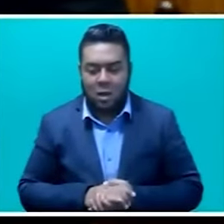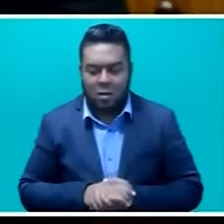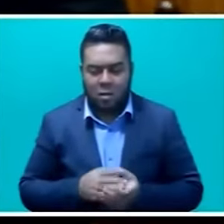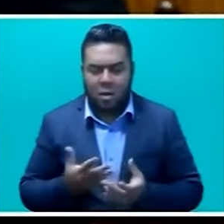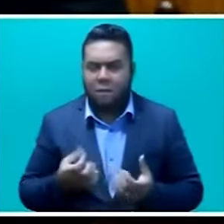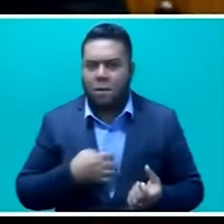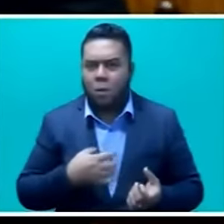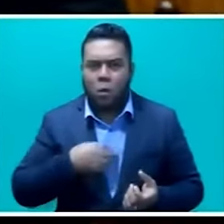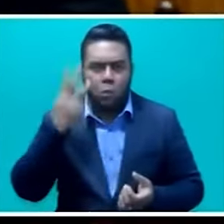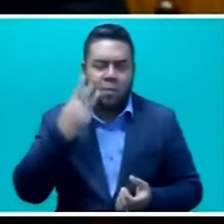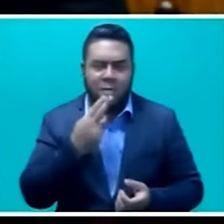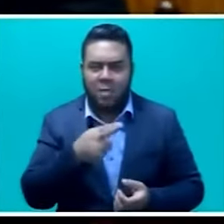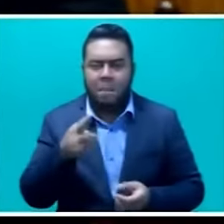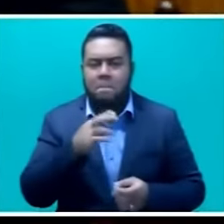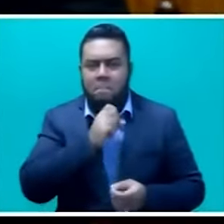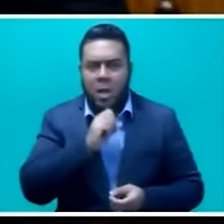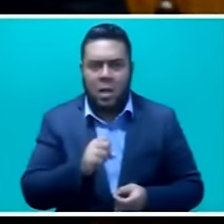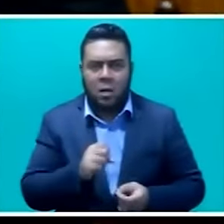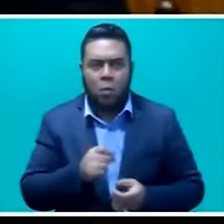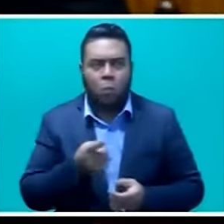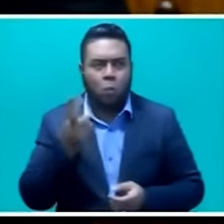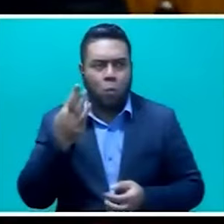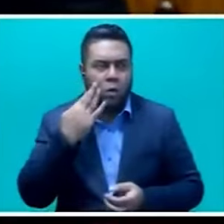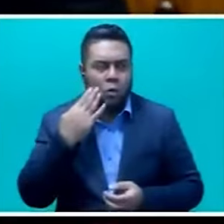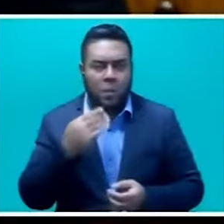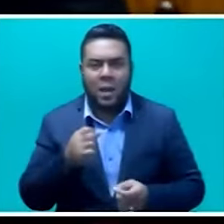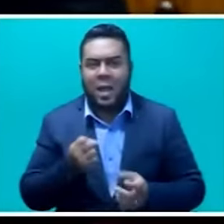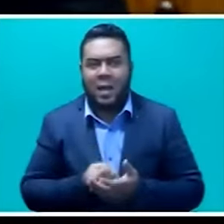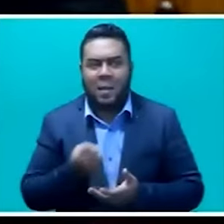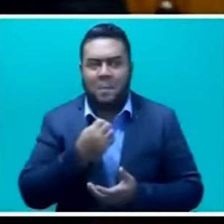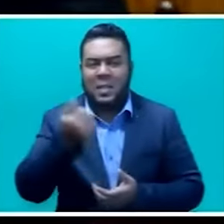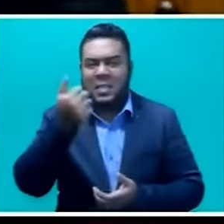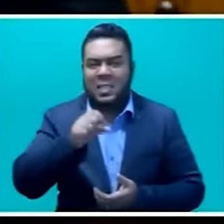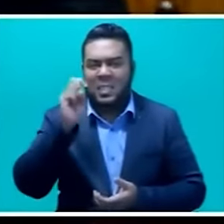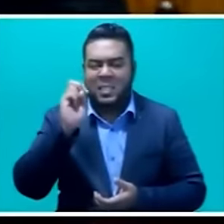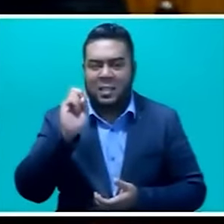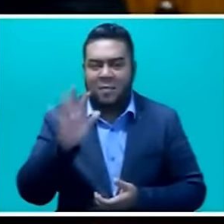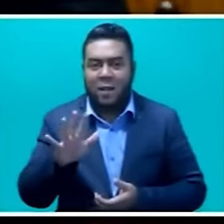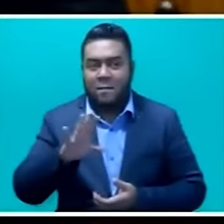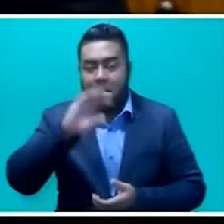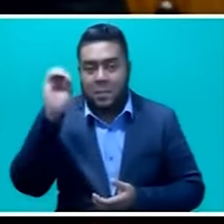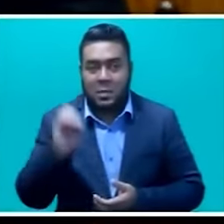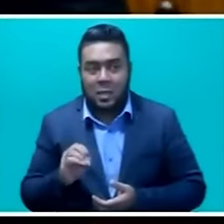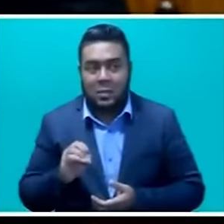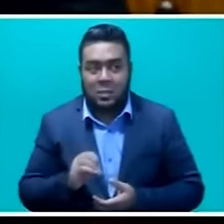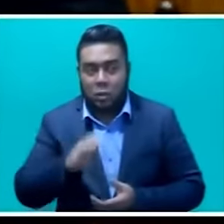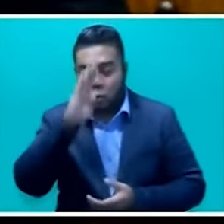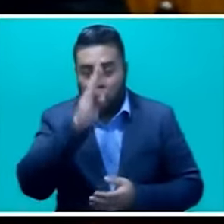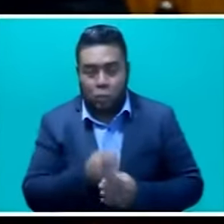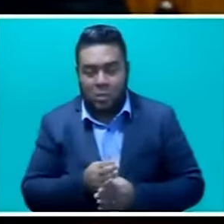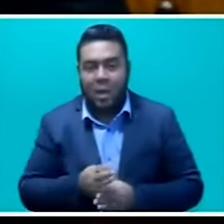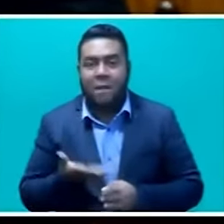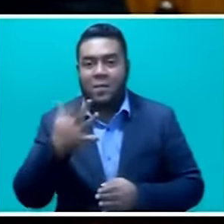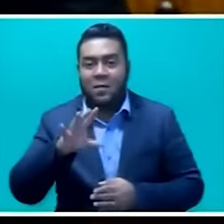in academic programs in Fiji's universities, accounting for 60 to 65% of students and over